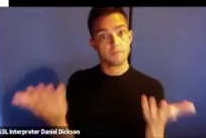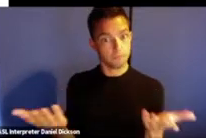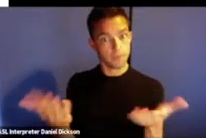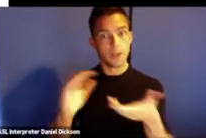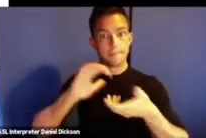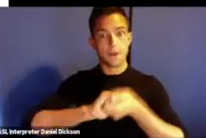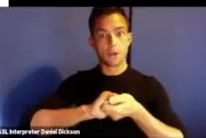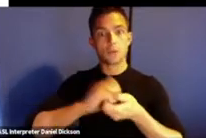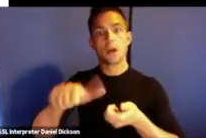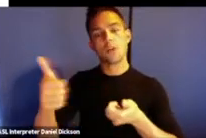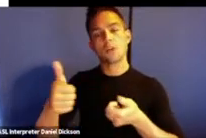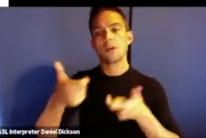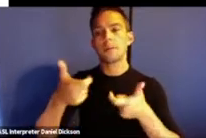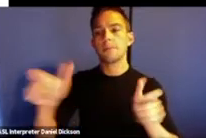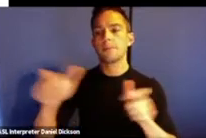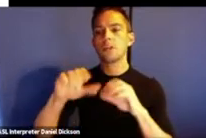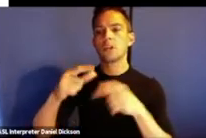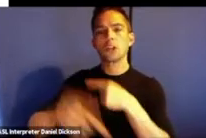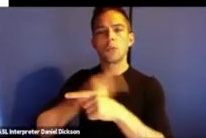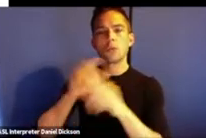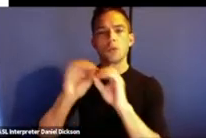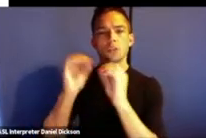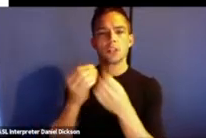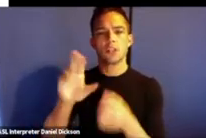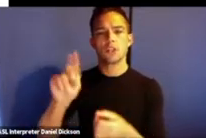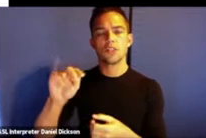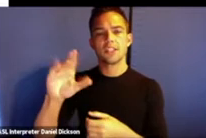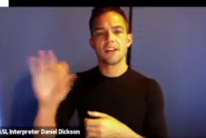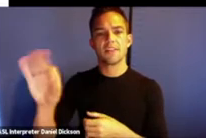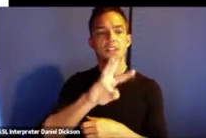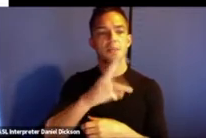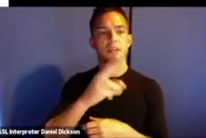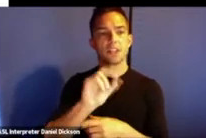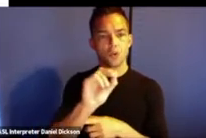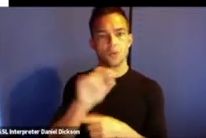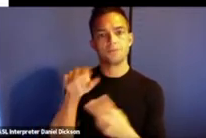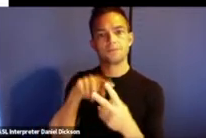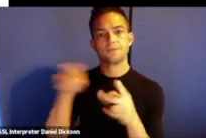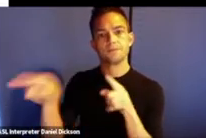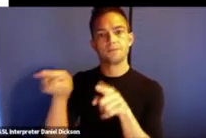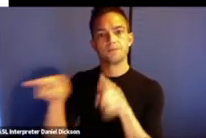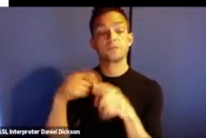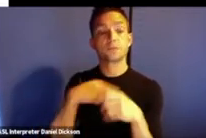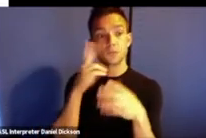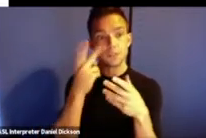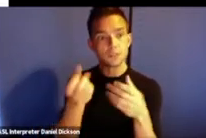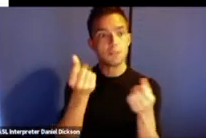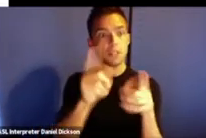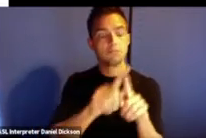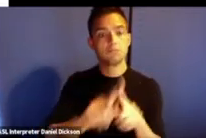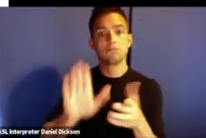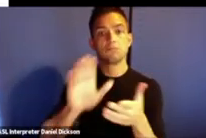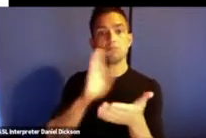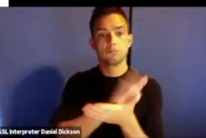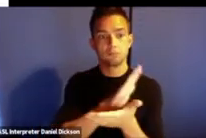partner with other major global organizations such as UNICEF and WHO. And we had seen that many documents